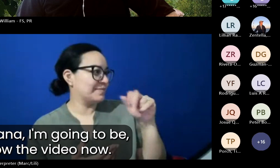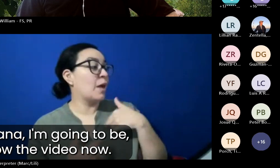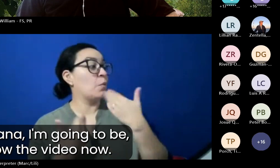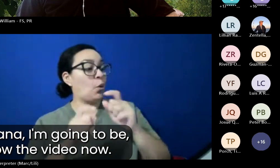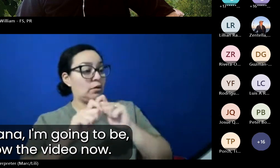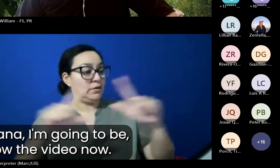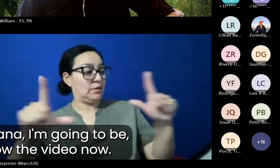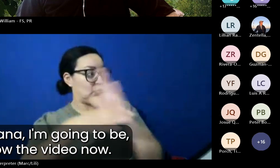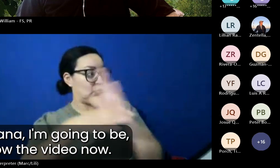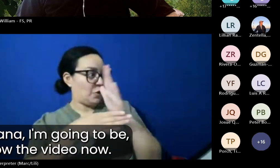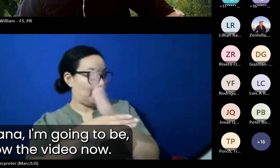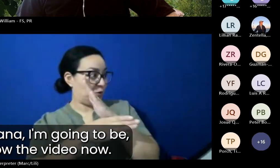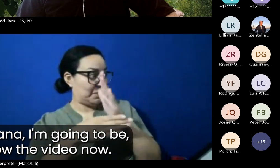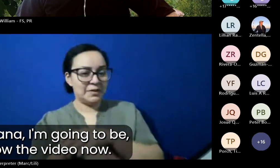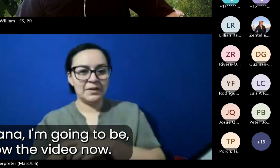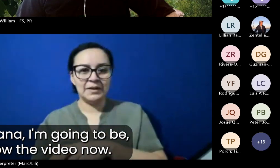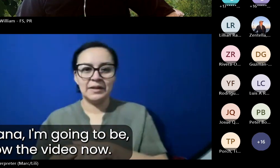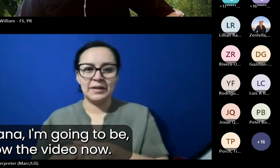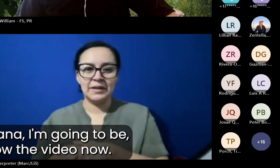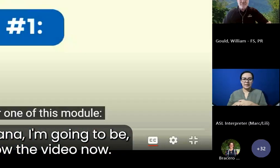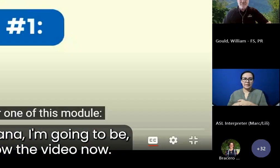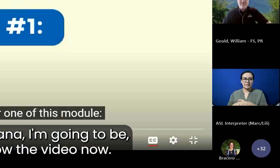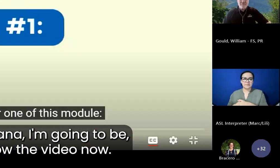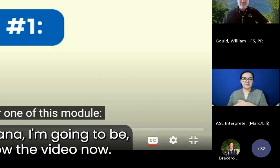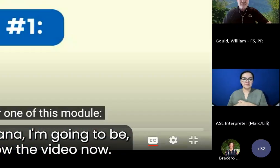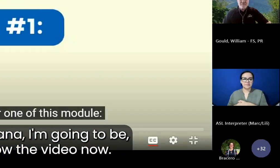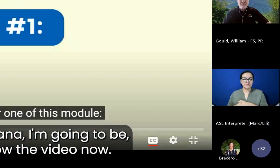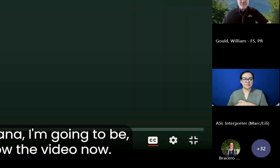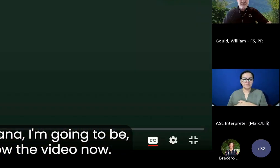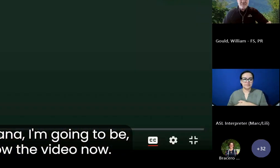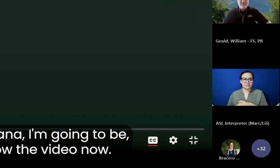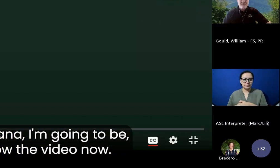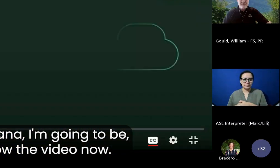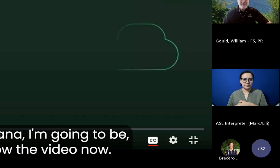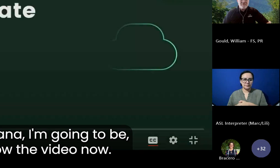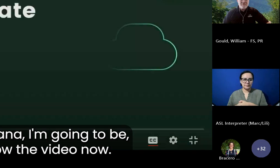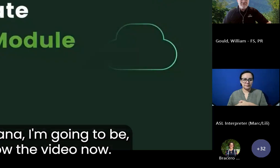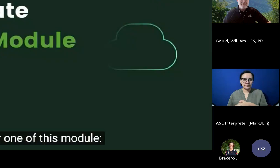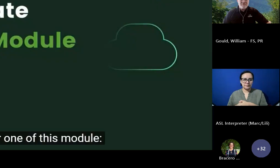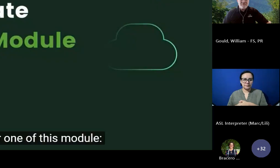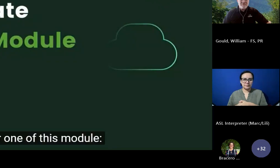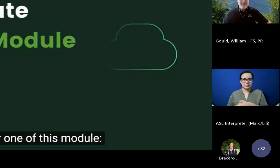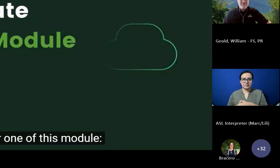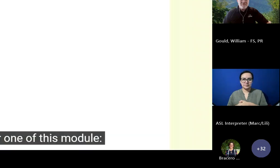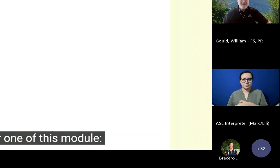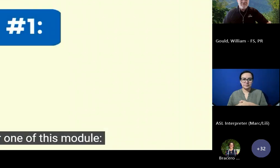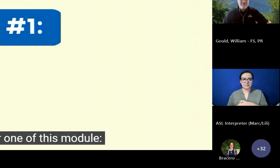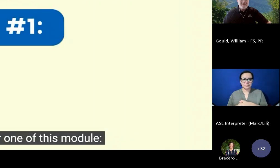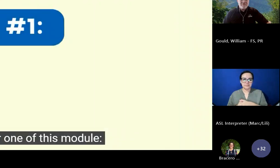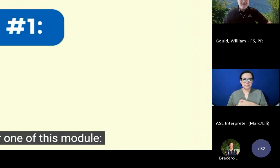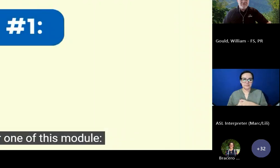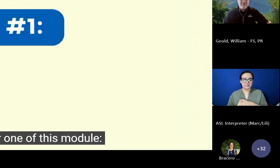Thank you, Viviana. I'm going to be trying to show the video now. Let's